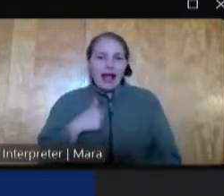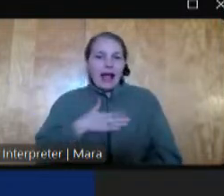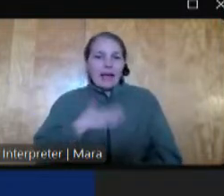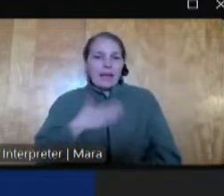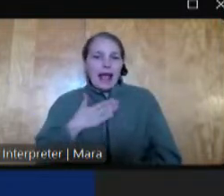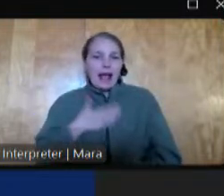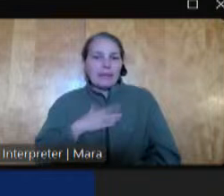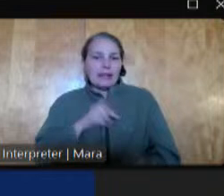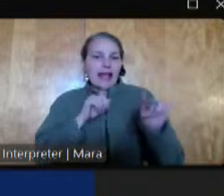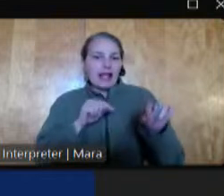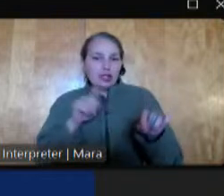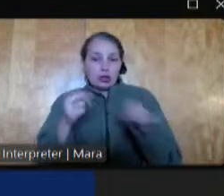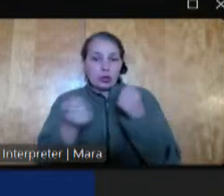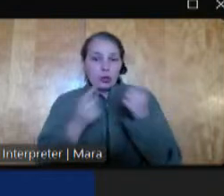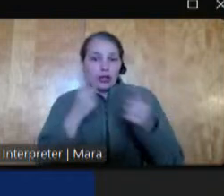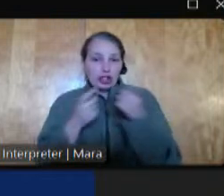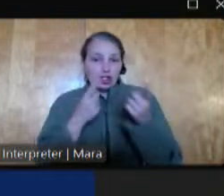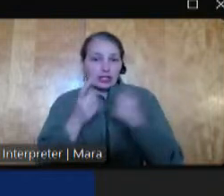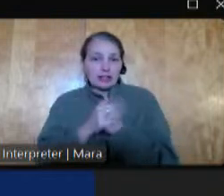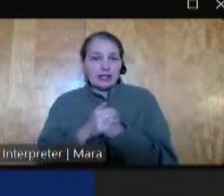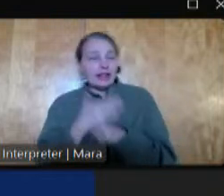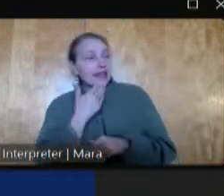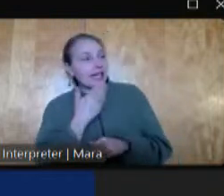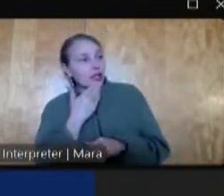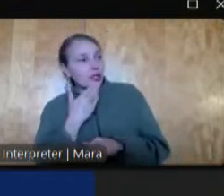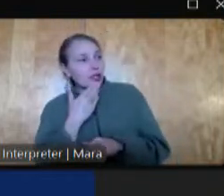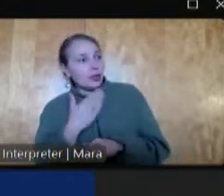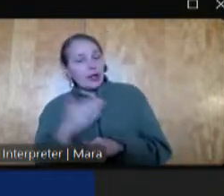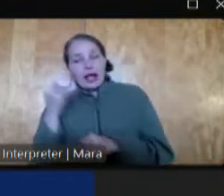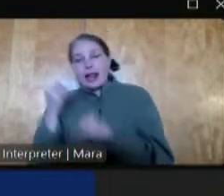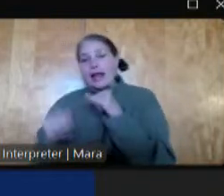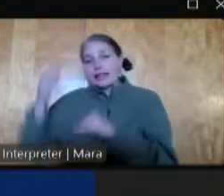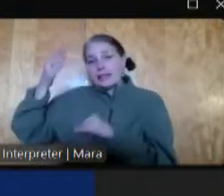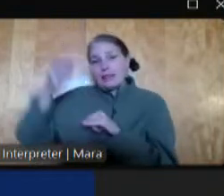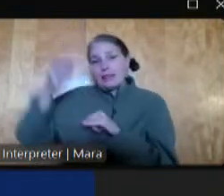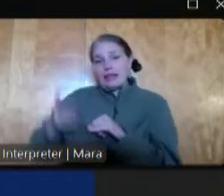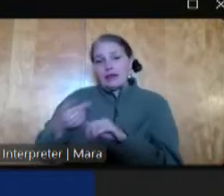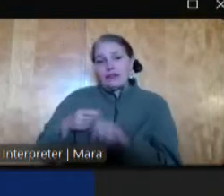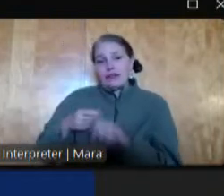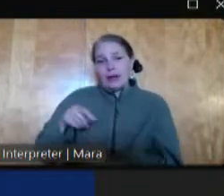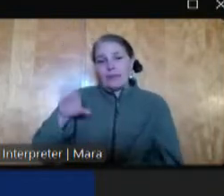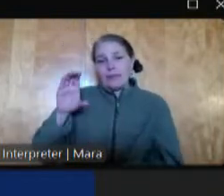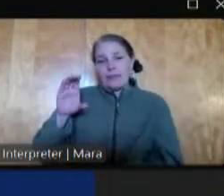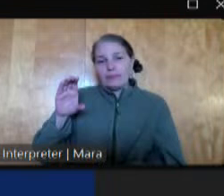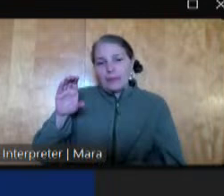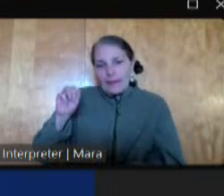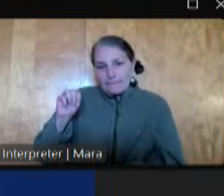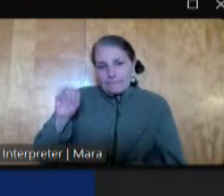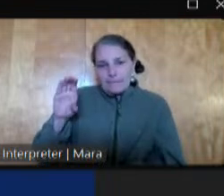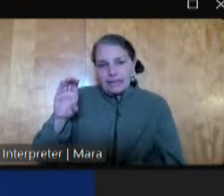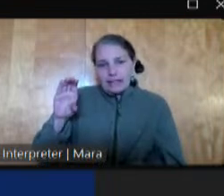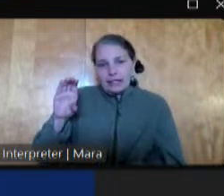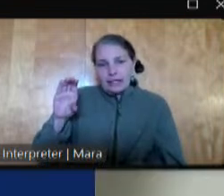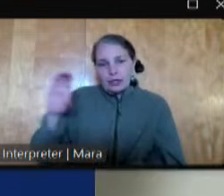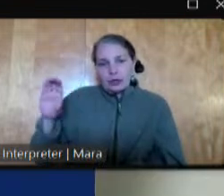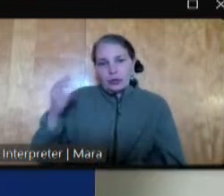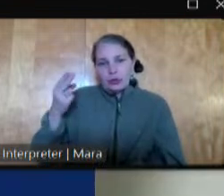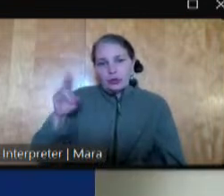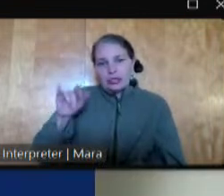you for that, Matt. And we'll move to the last speaker from the Miss McChrystal group. Chloe, please go ahead.